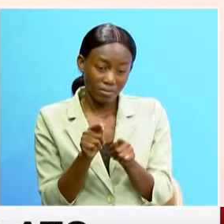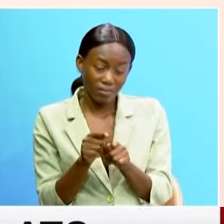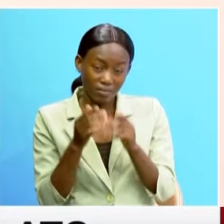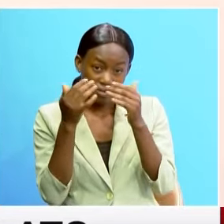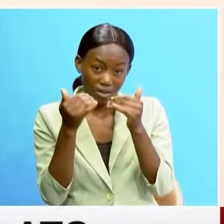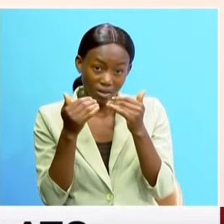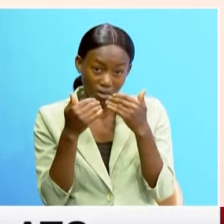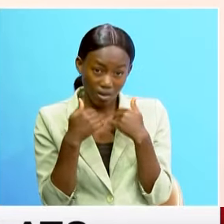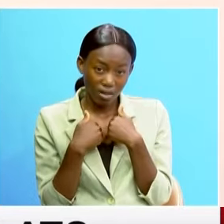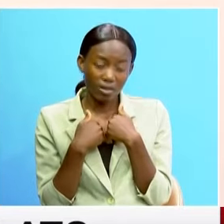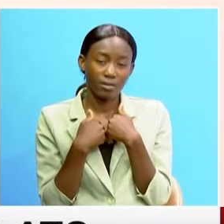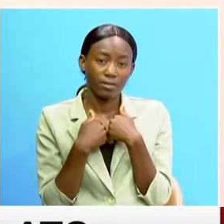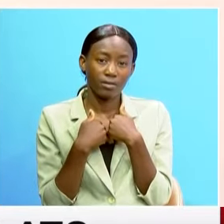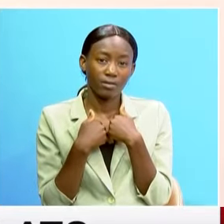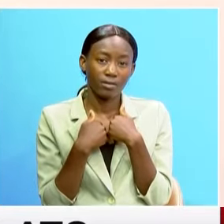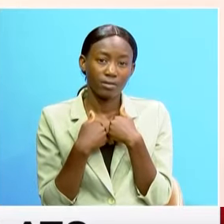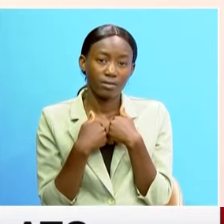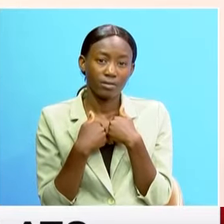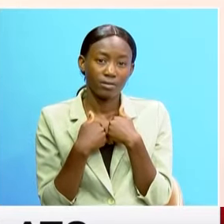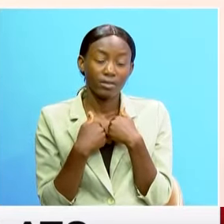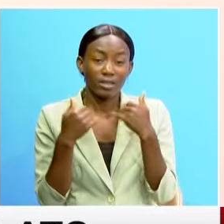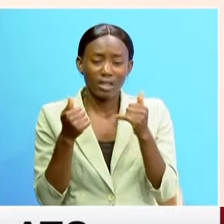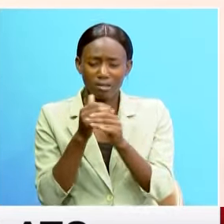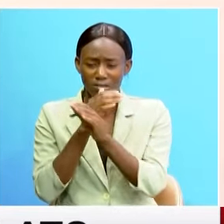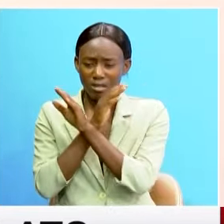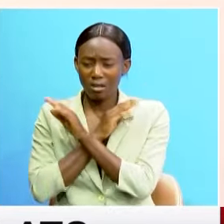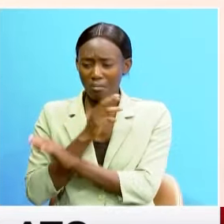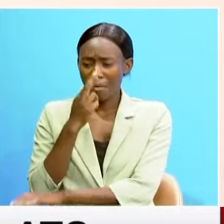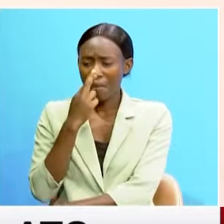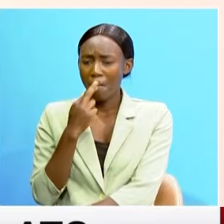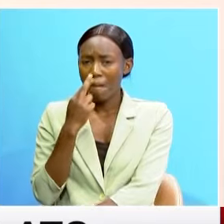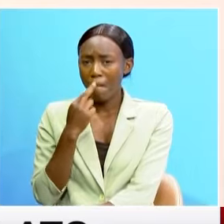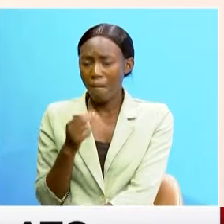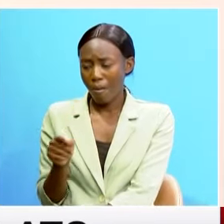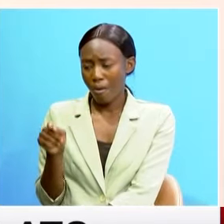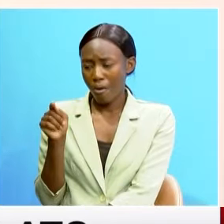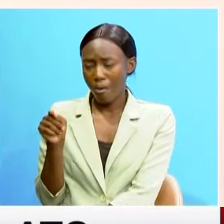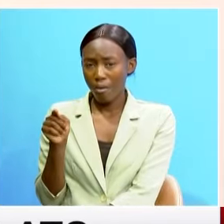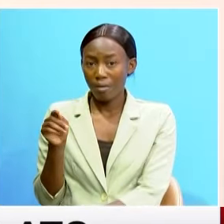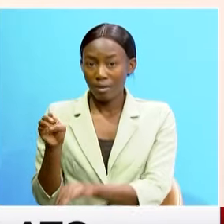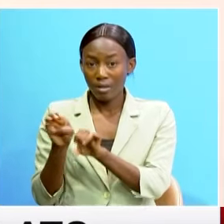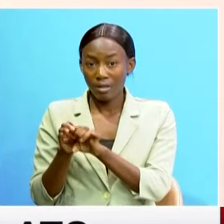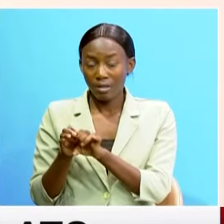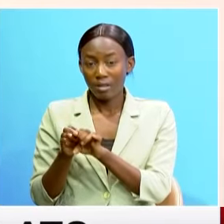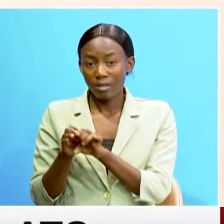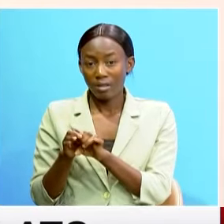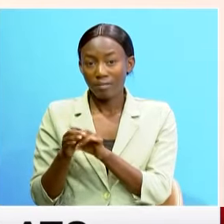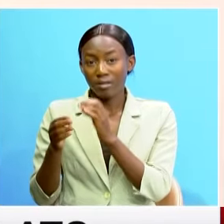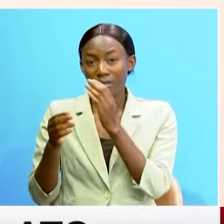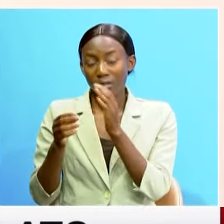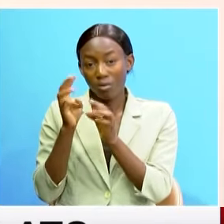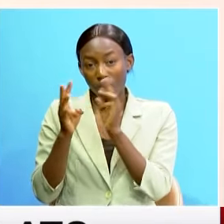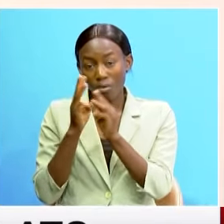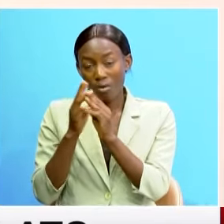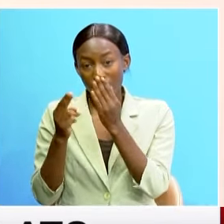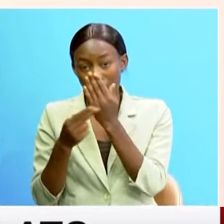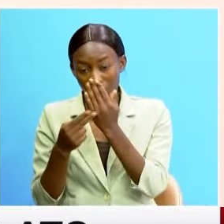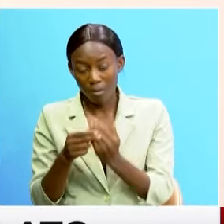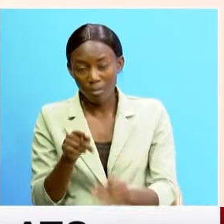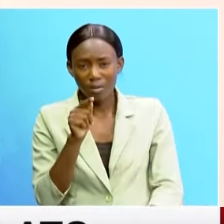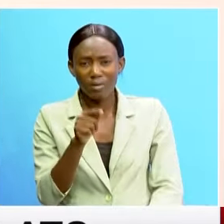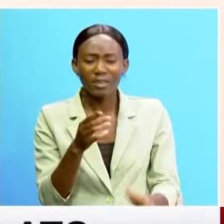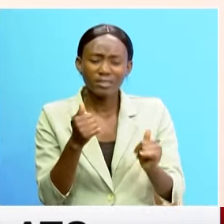by Zambia Red Cross Society to find out how